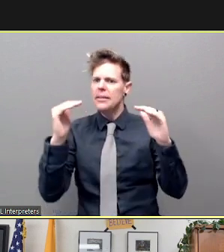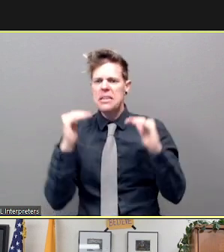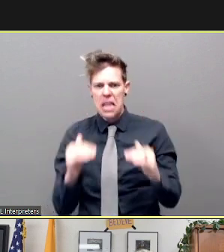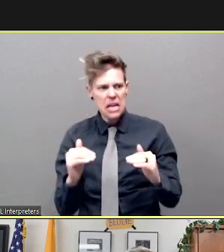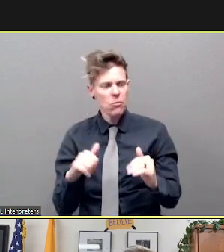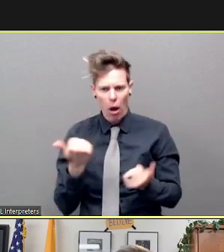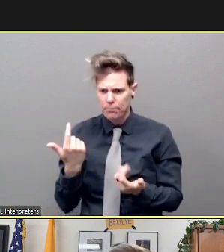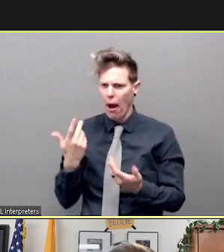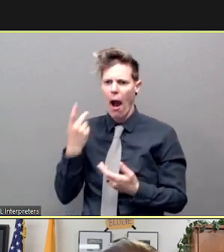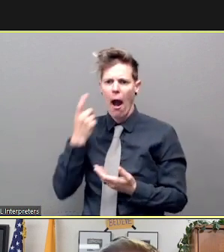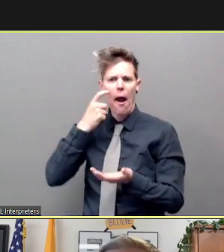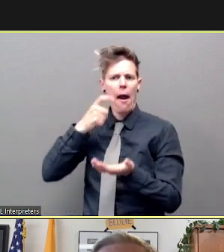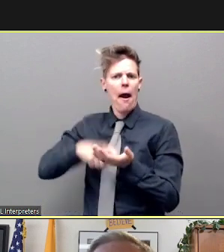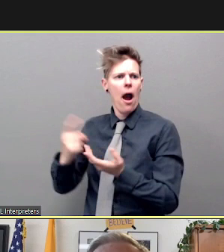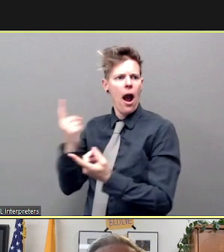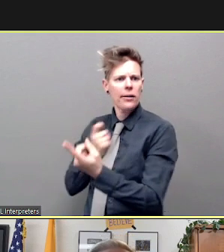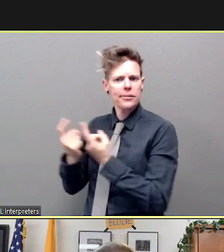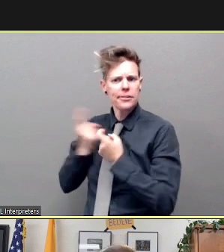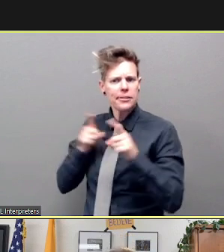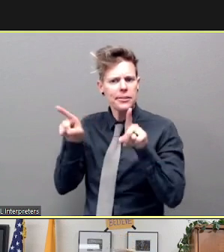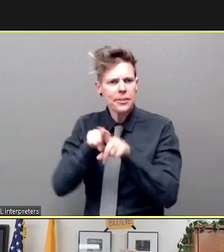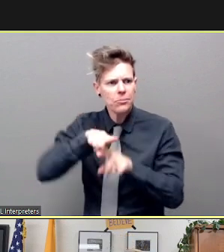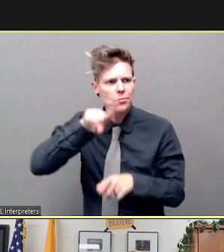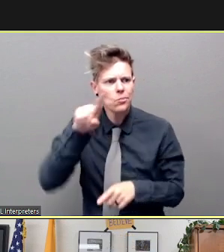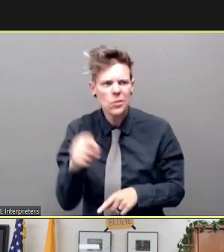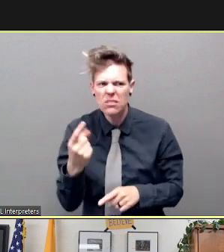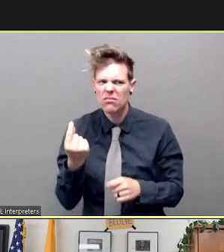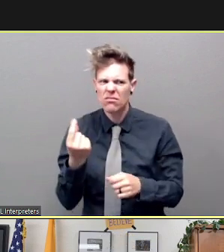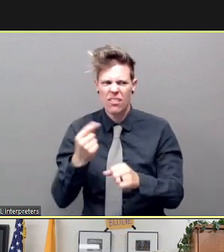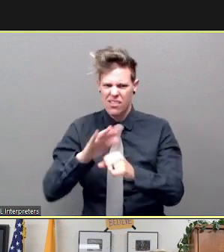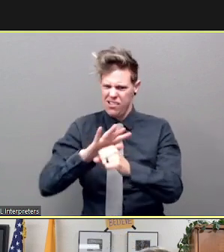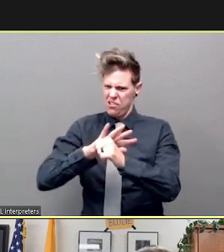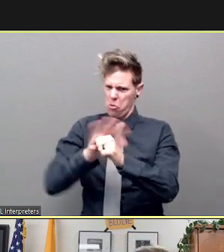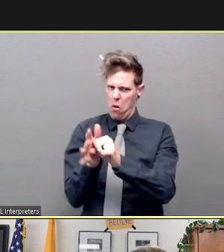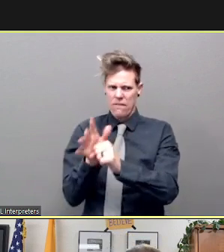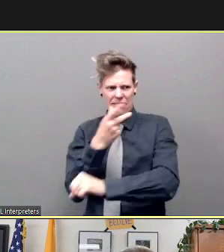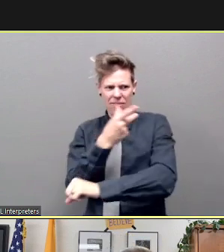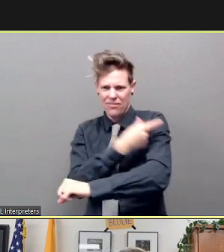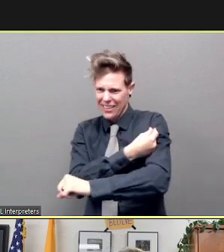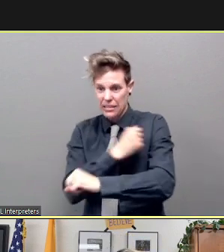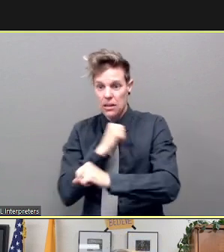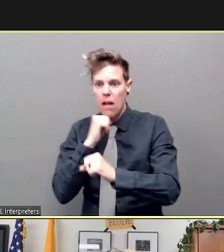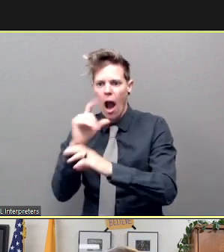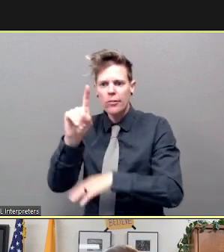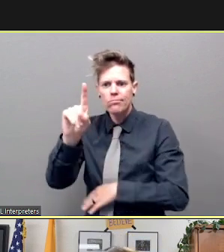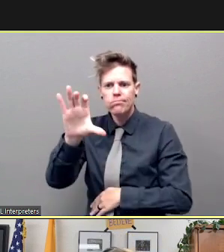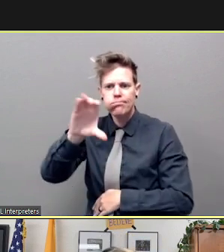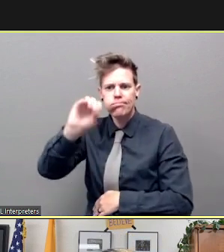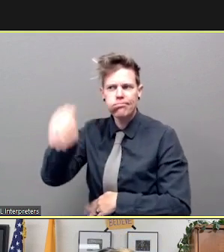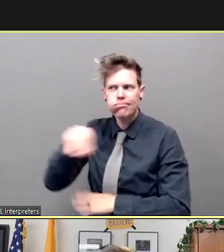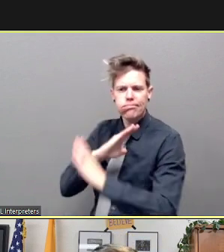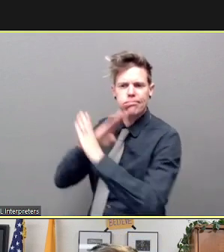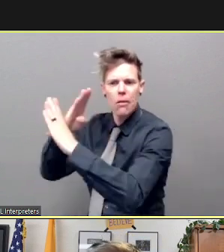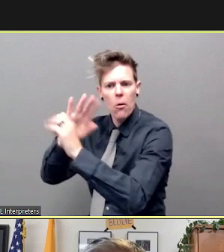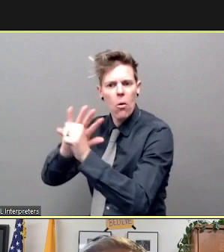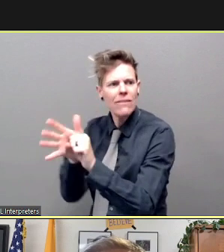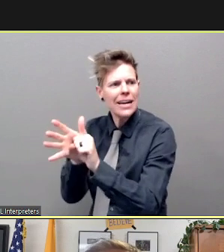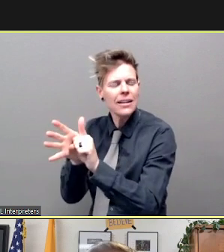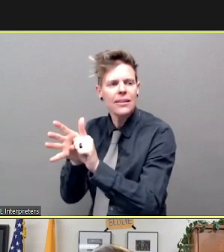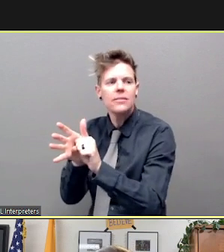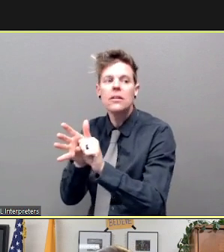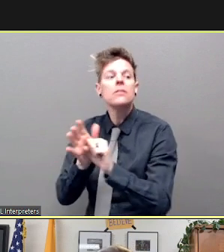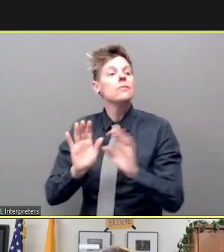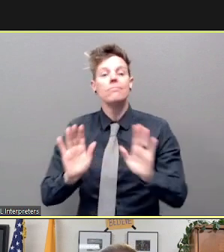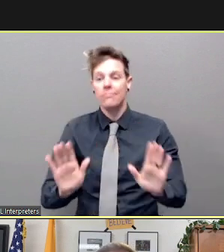COVID vaccine doesn't even prevent you from getting COVID, which is actually not true. Your chances of getting COVID are much, much